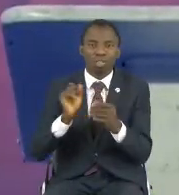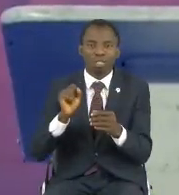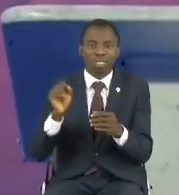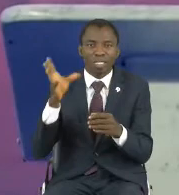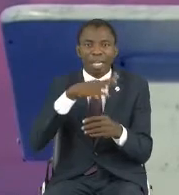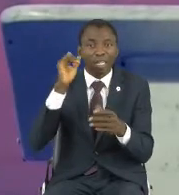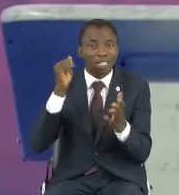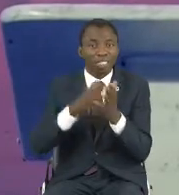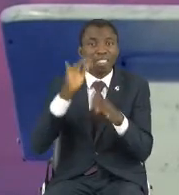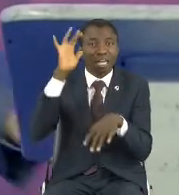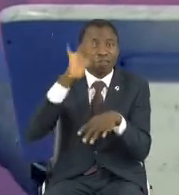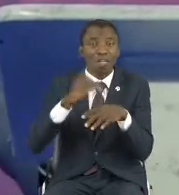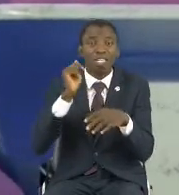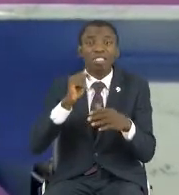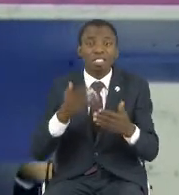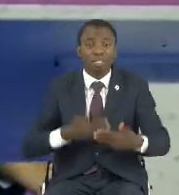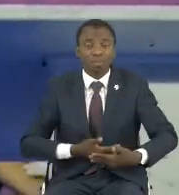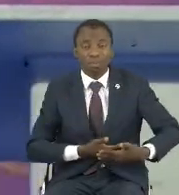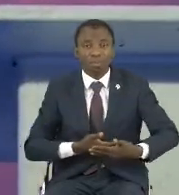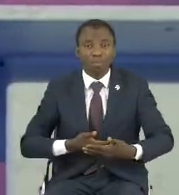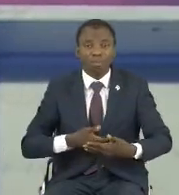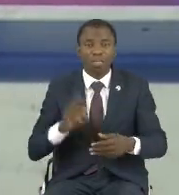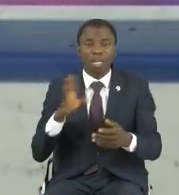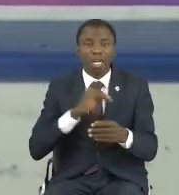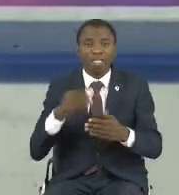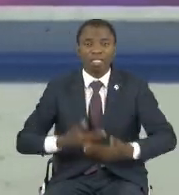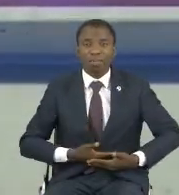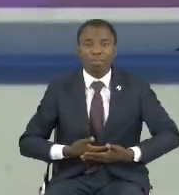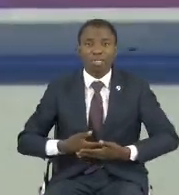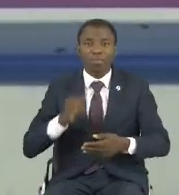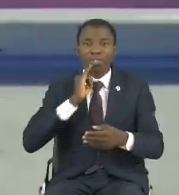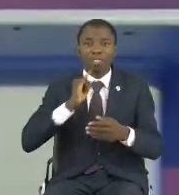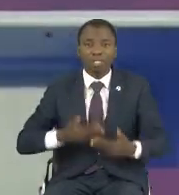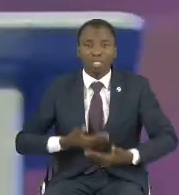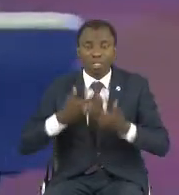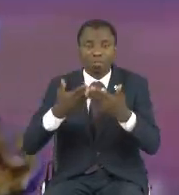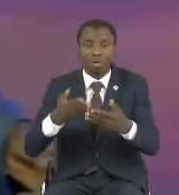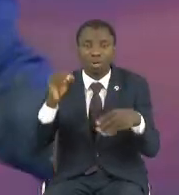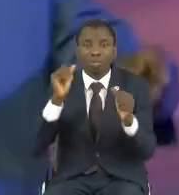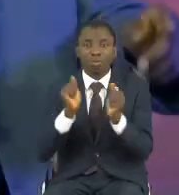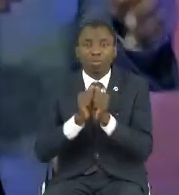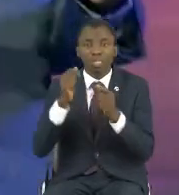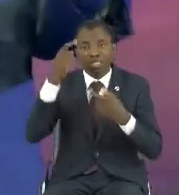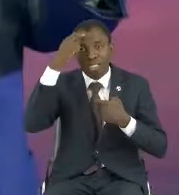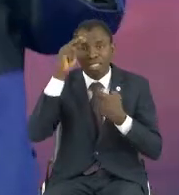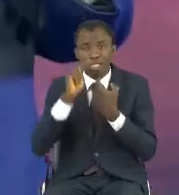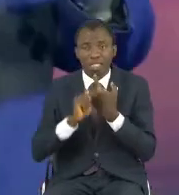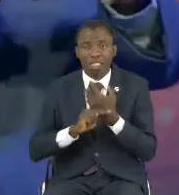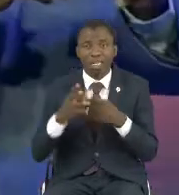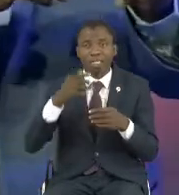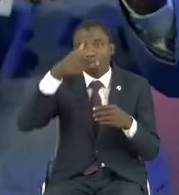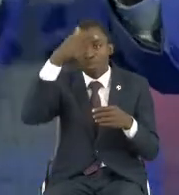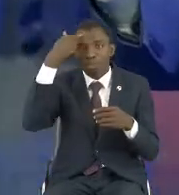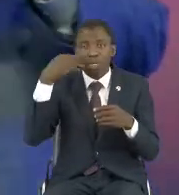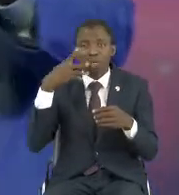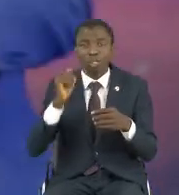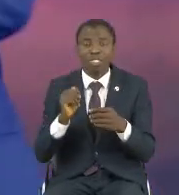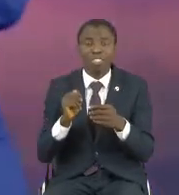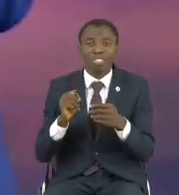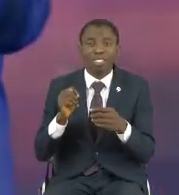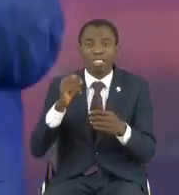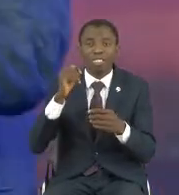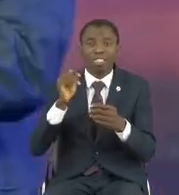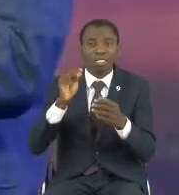the baby. And the baby is born with deformities because the repercussion of